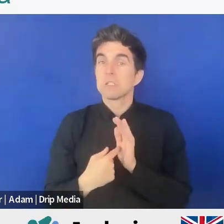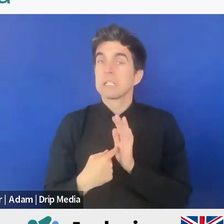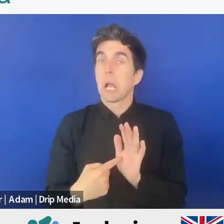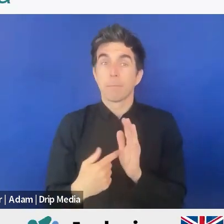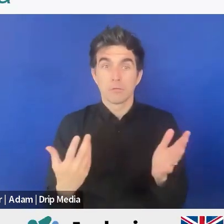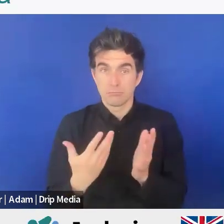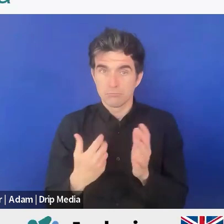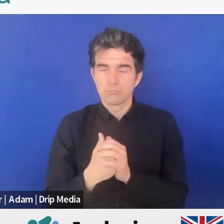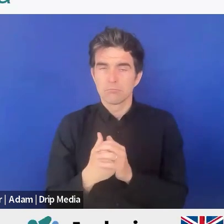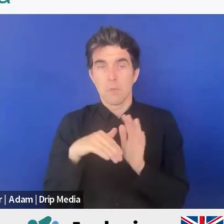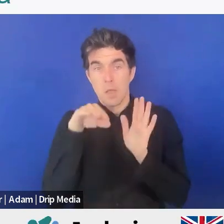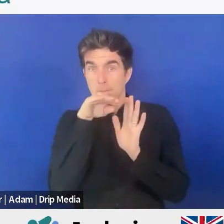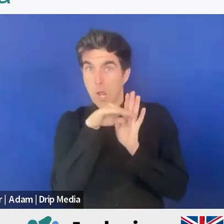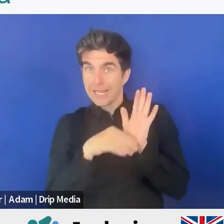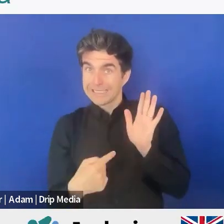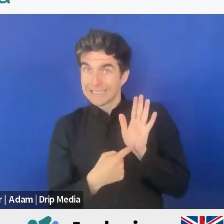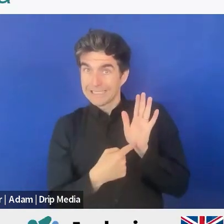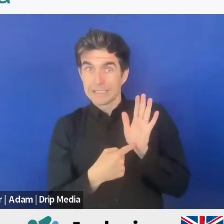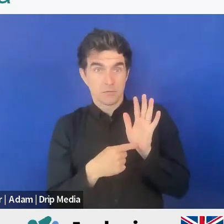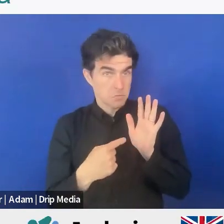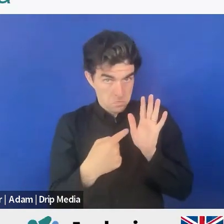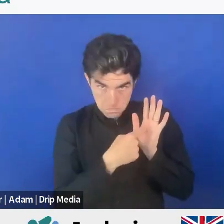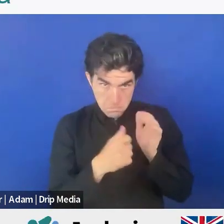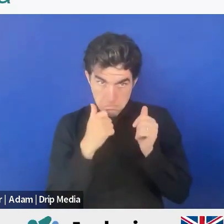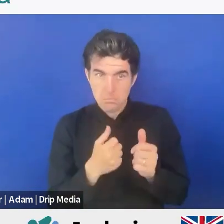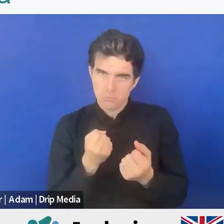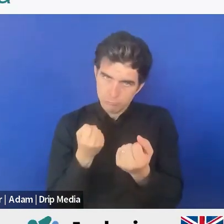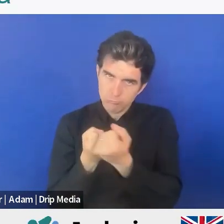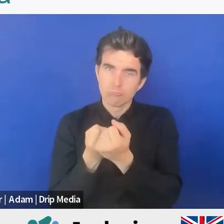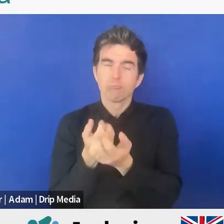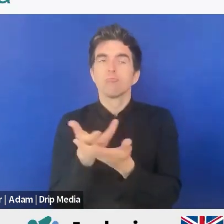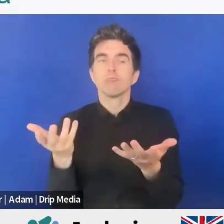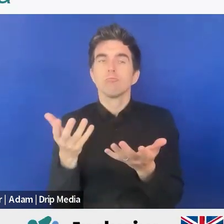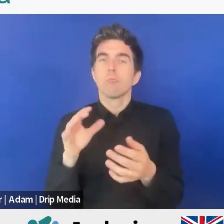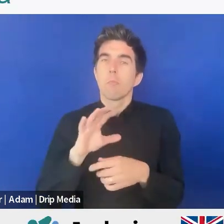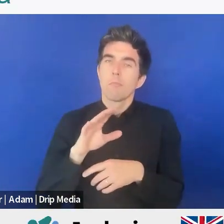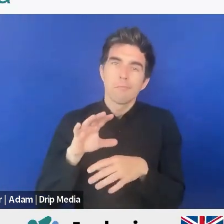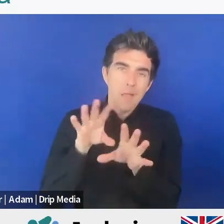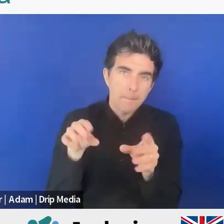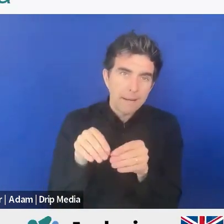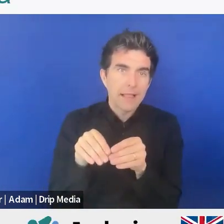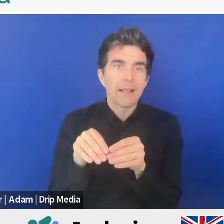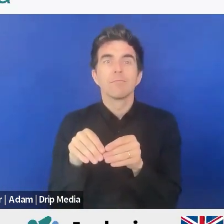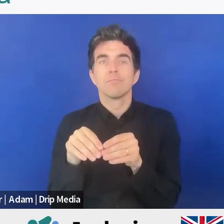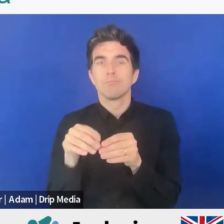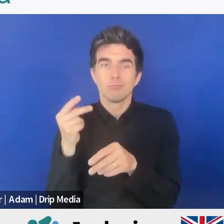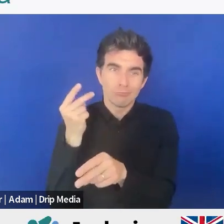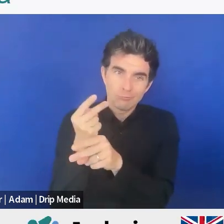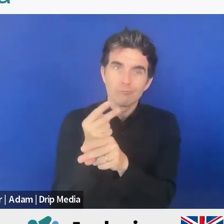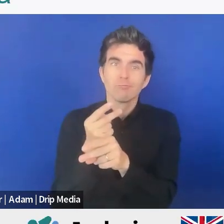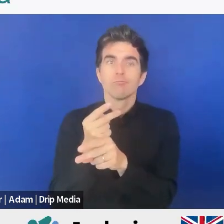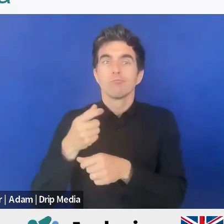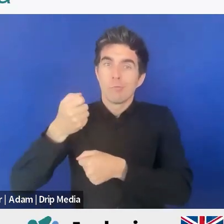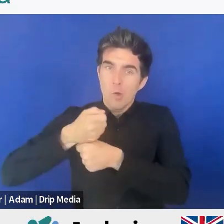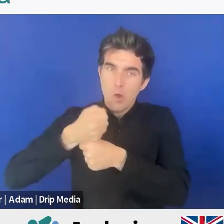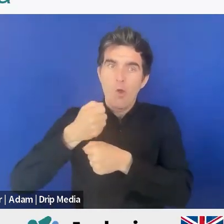whose child had muscular dystrophy, and at the first meeting she stopped us. She sort of